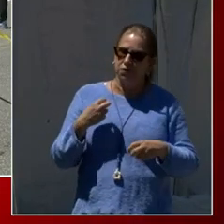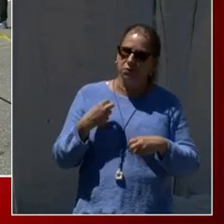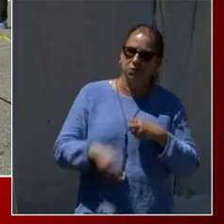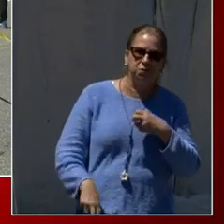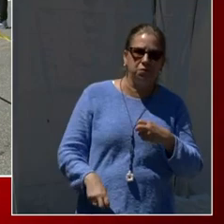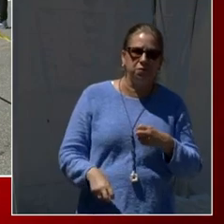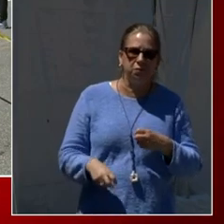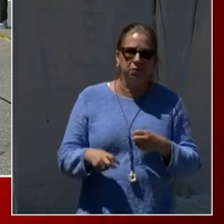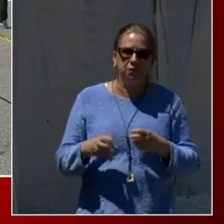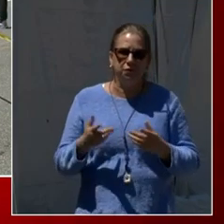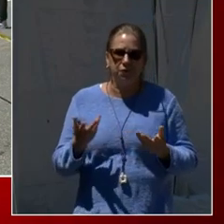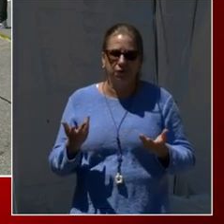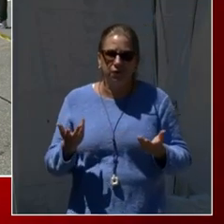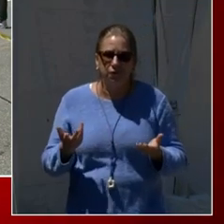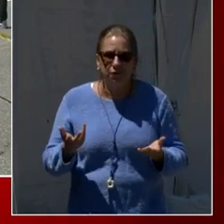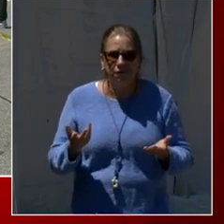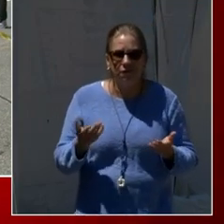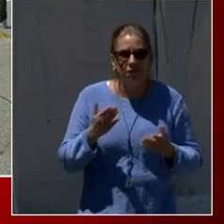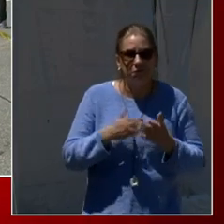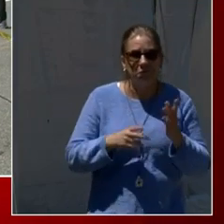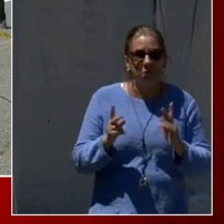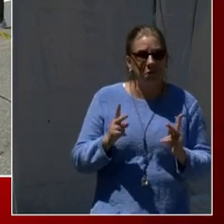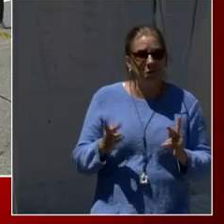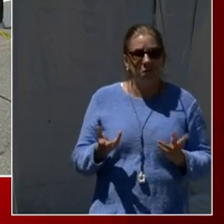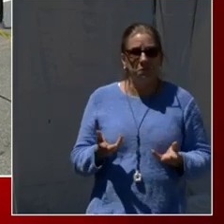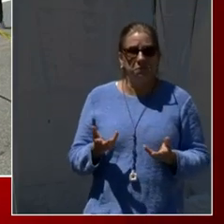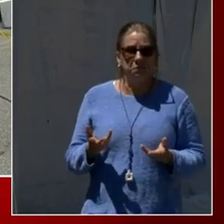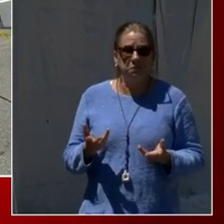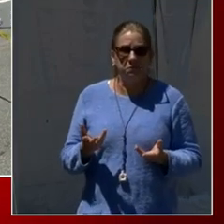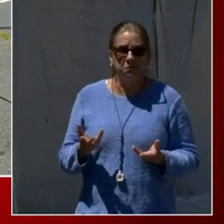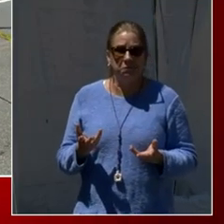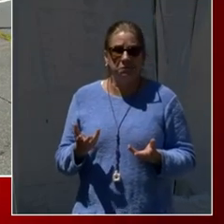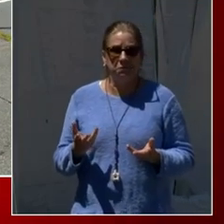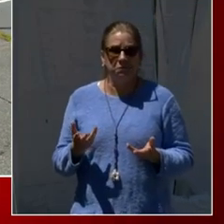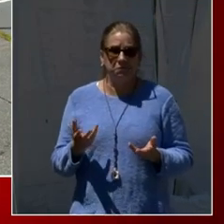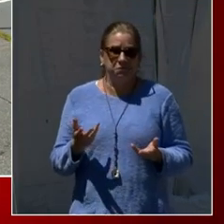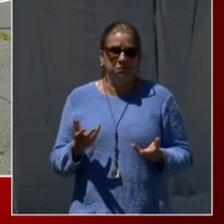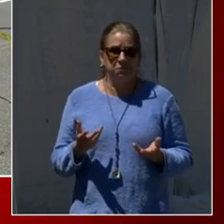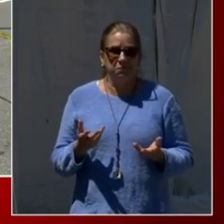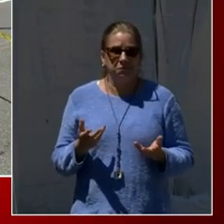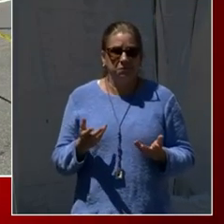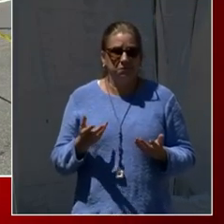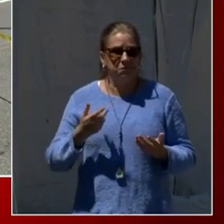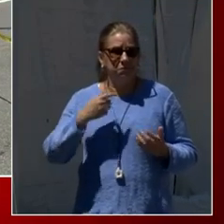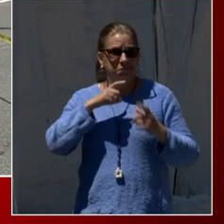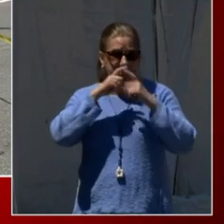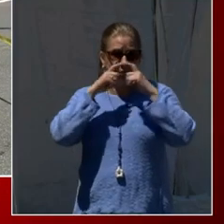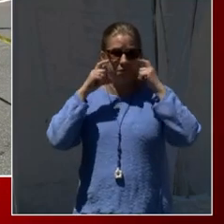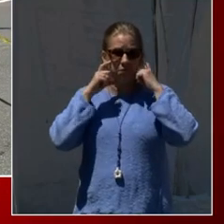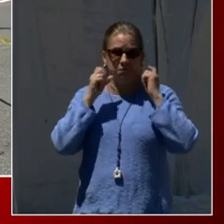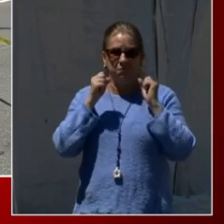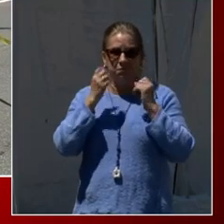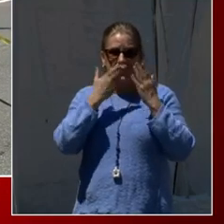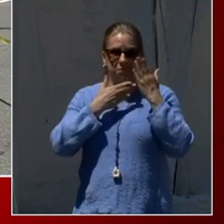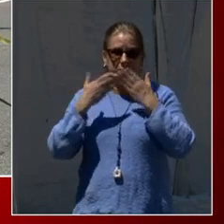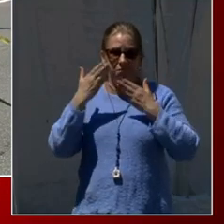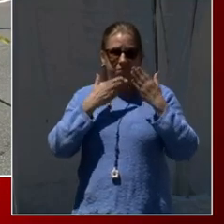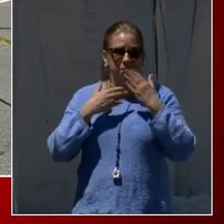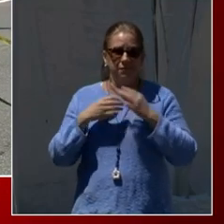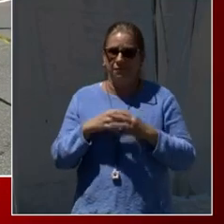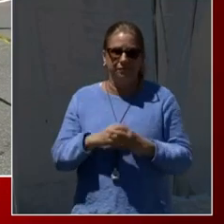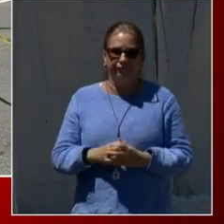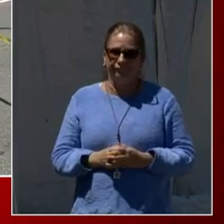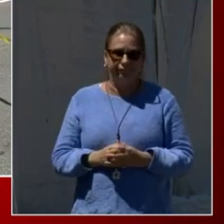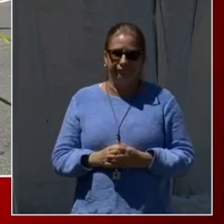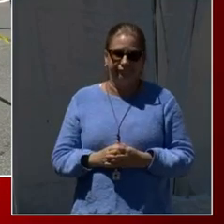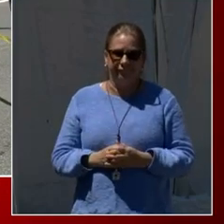the responsibility to make identifications in those cases, and I think there'll be very few of those, we will also be offering